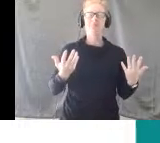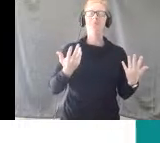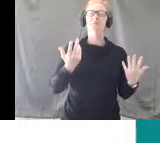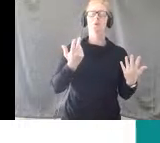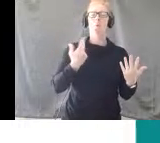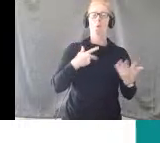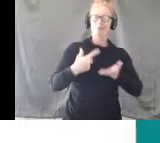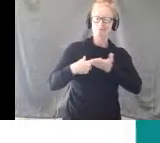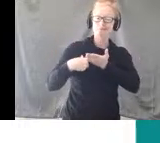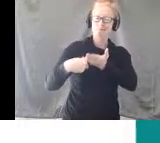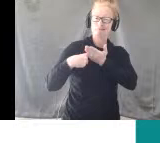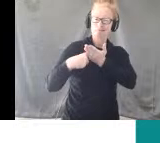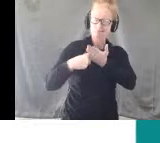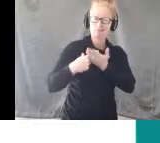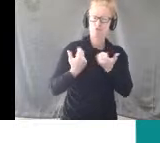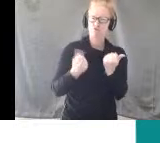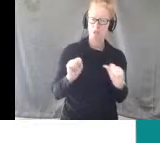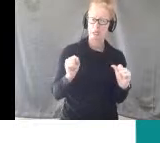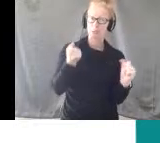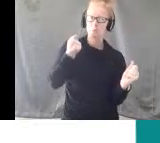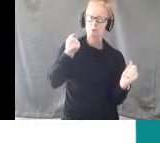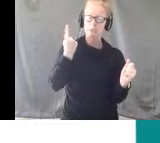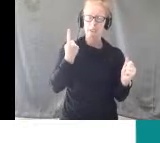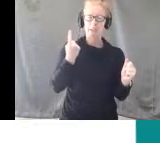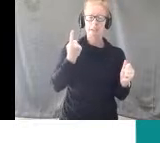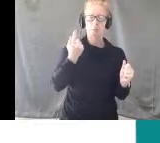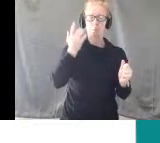with them to understand